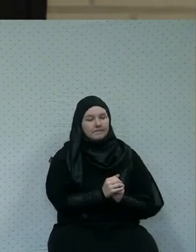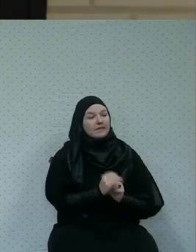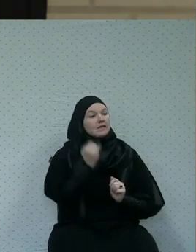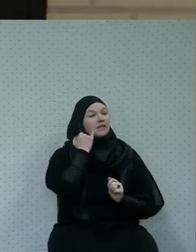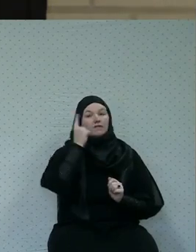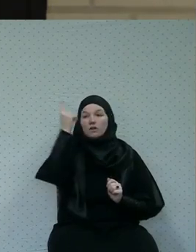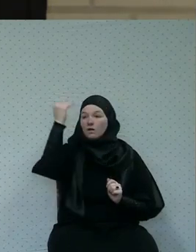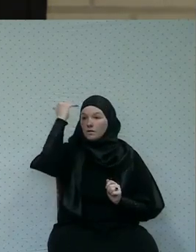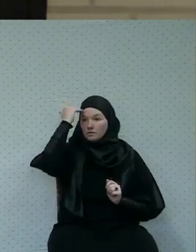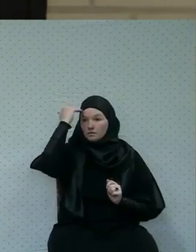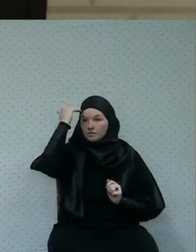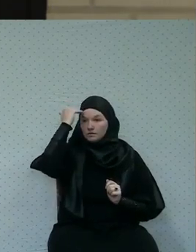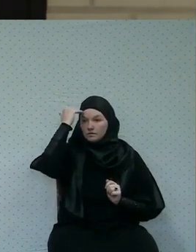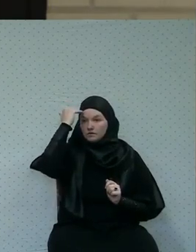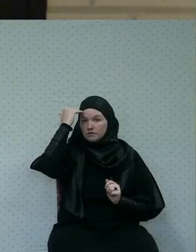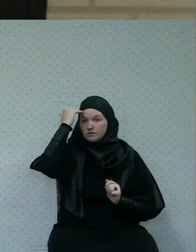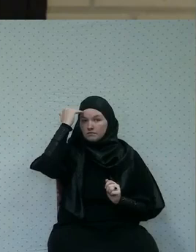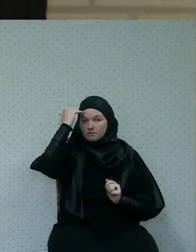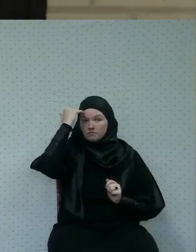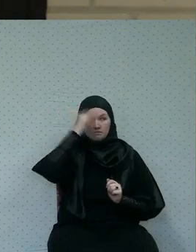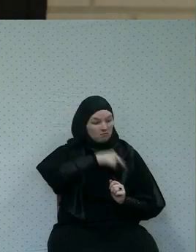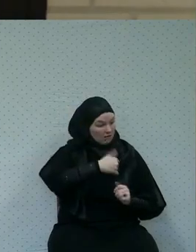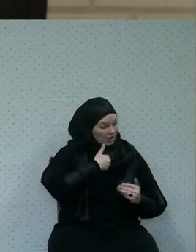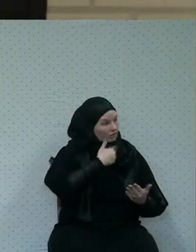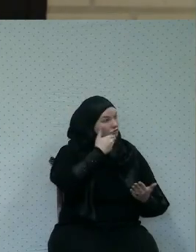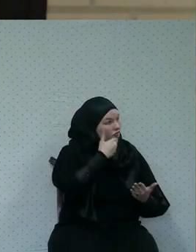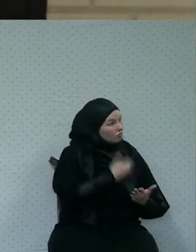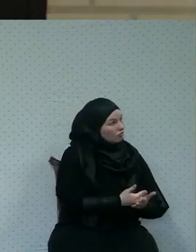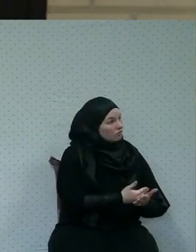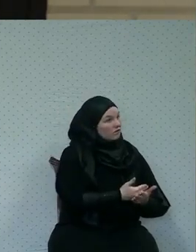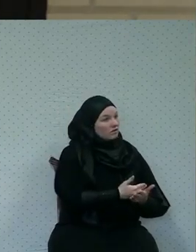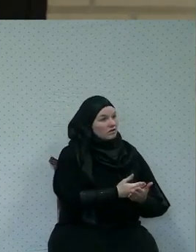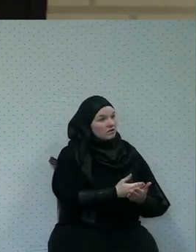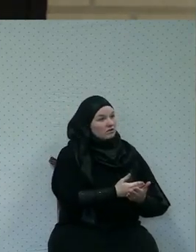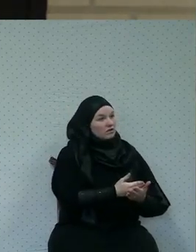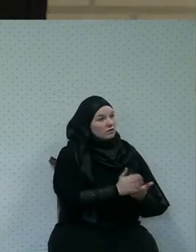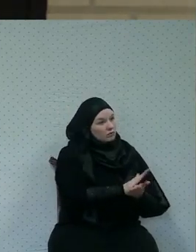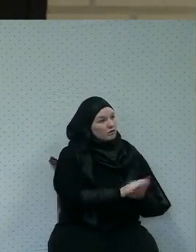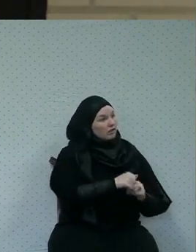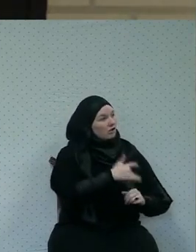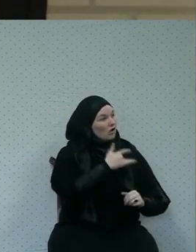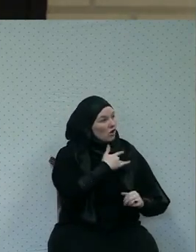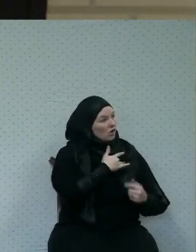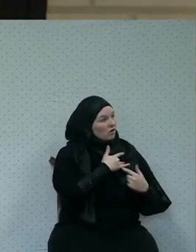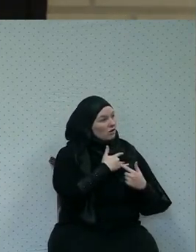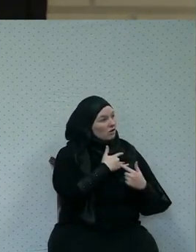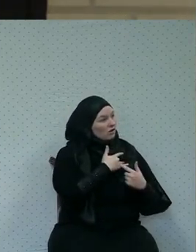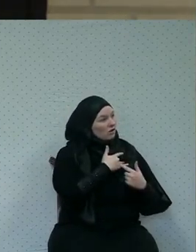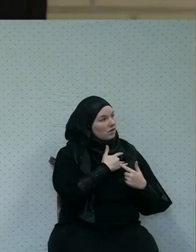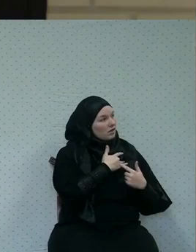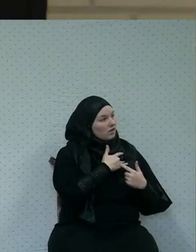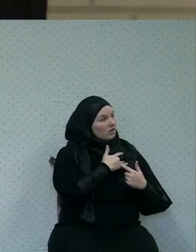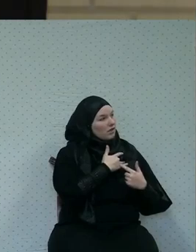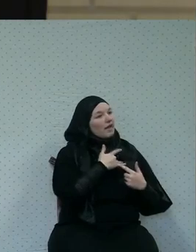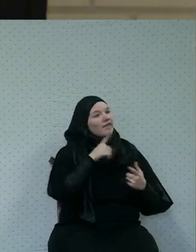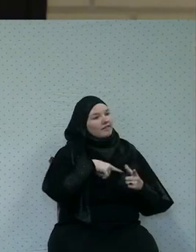If Allah knows they have goodness and righteousness in their heart, he would have made them hear him